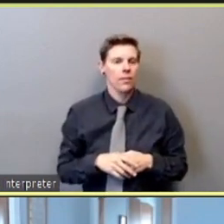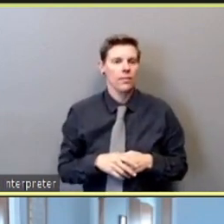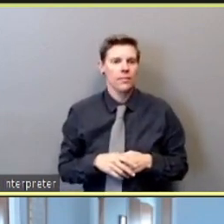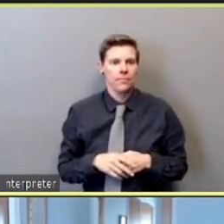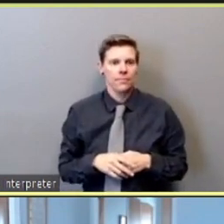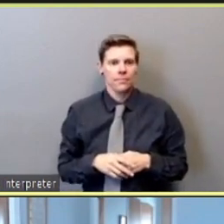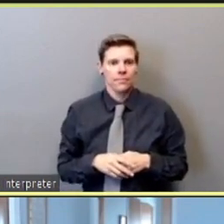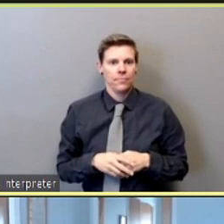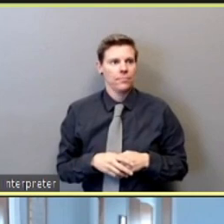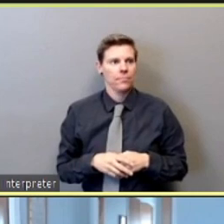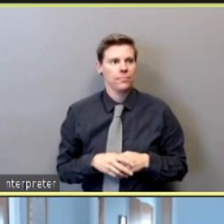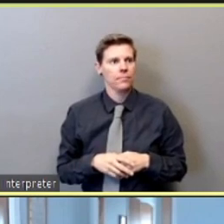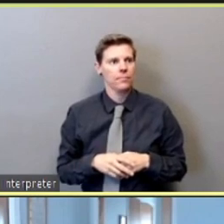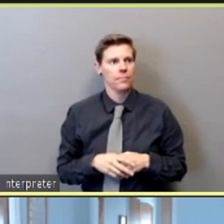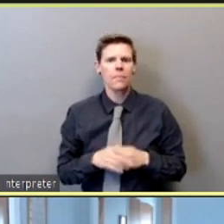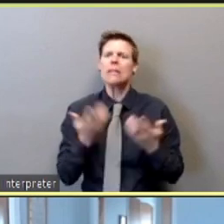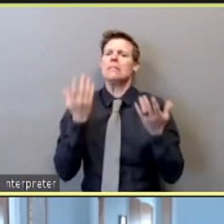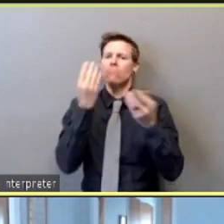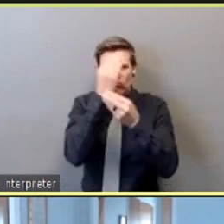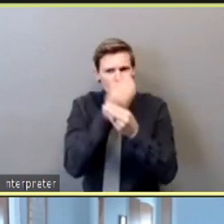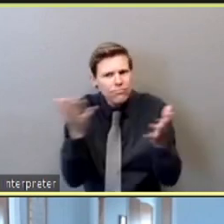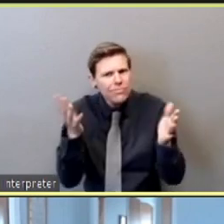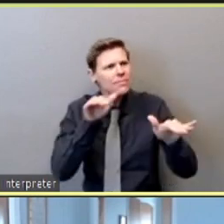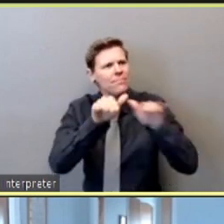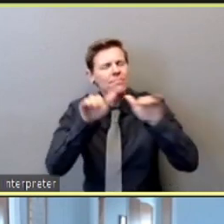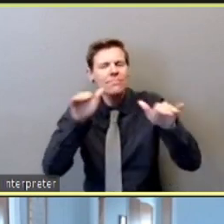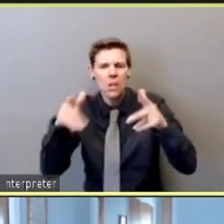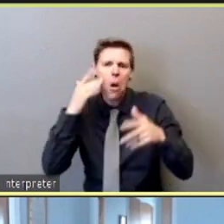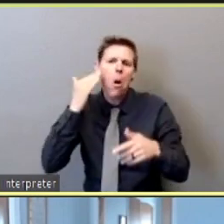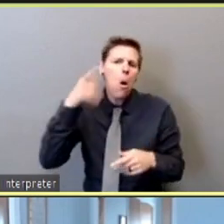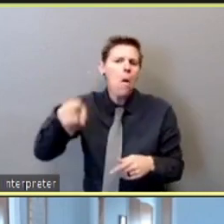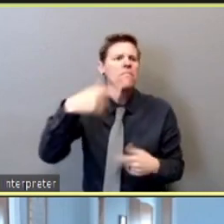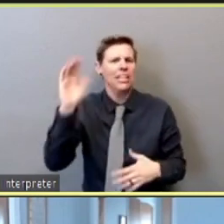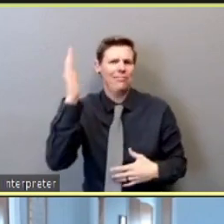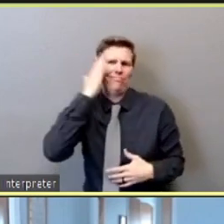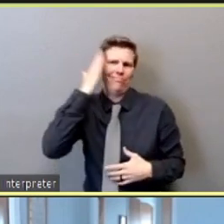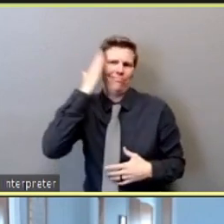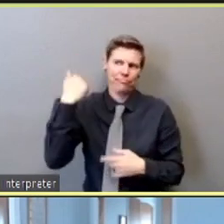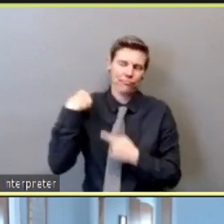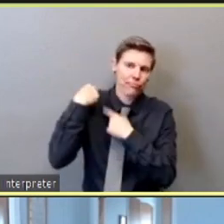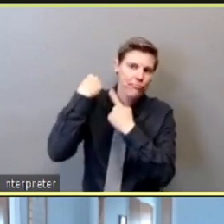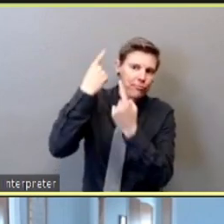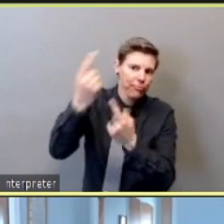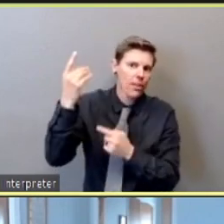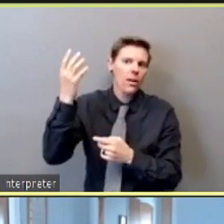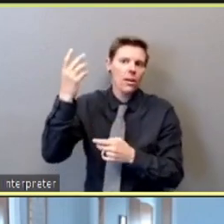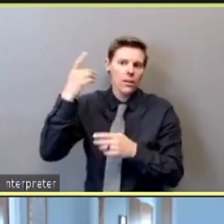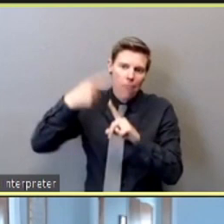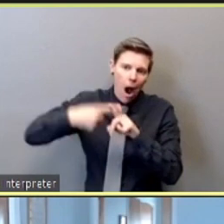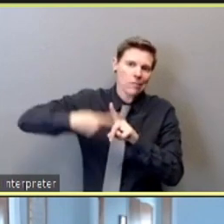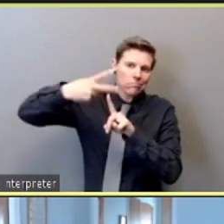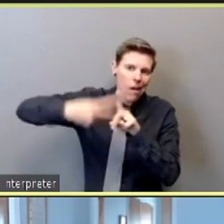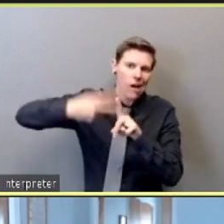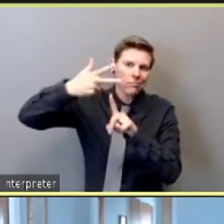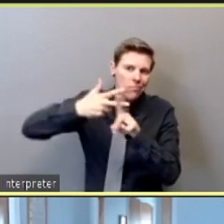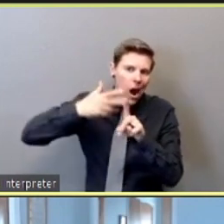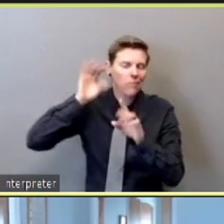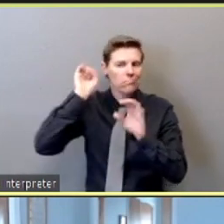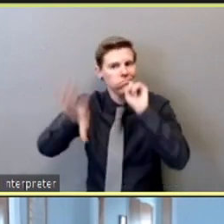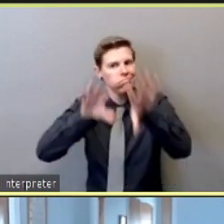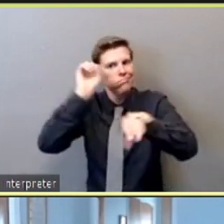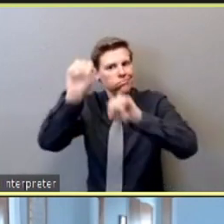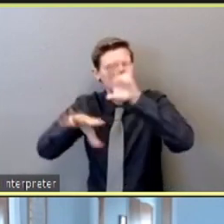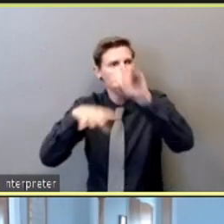I want to remind us all, we've been through 12 months of this pandemic. I want to make you aware